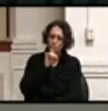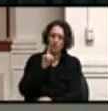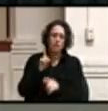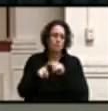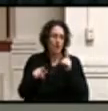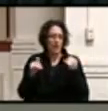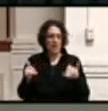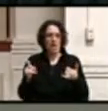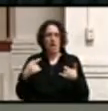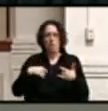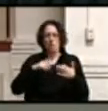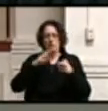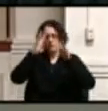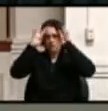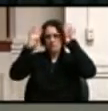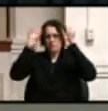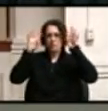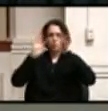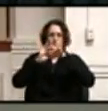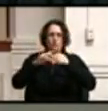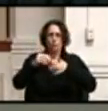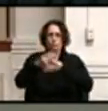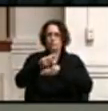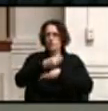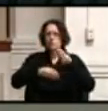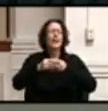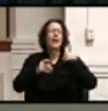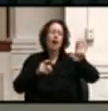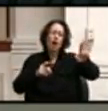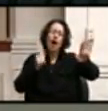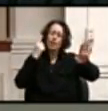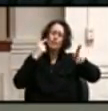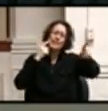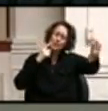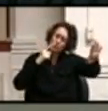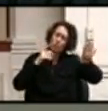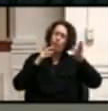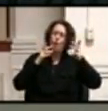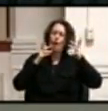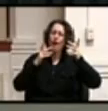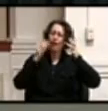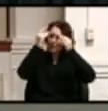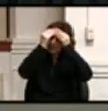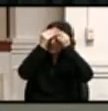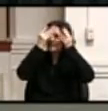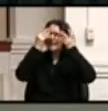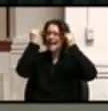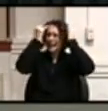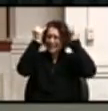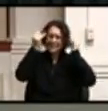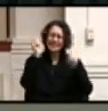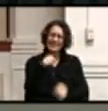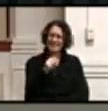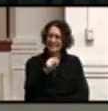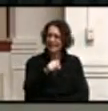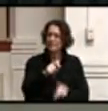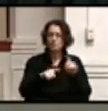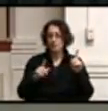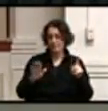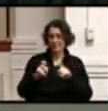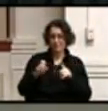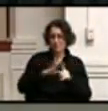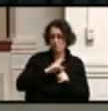creative with what you do, you know, but I just feel like from the perspective of being on the board, it's helpful to have an